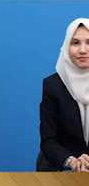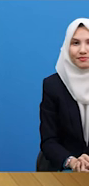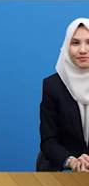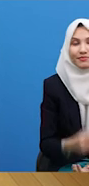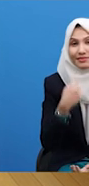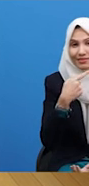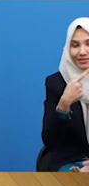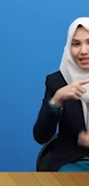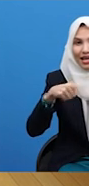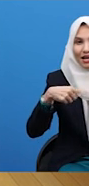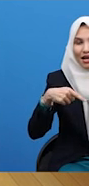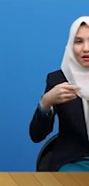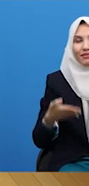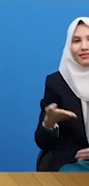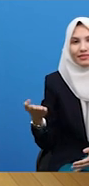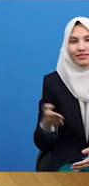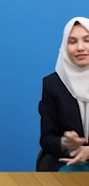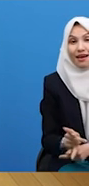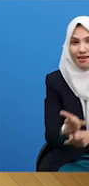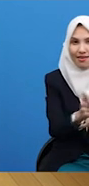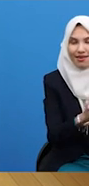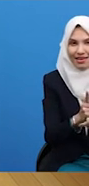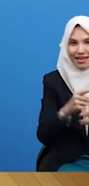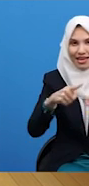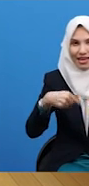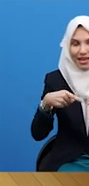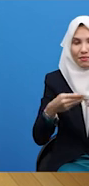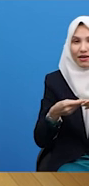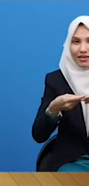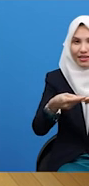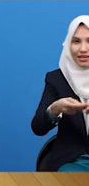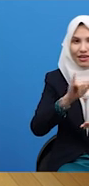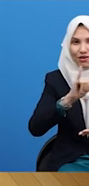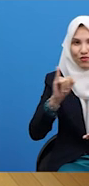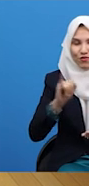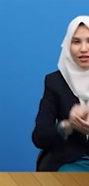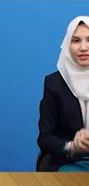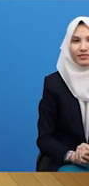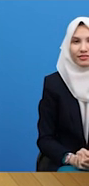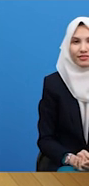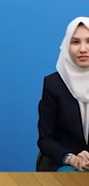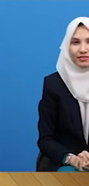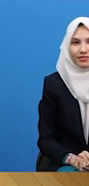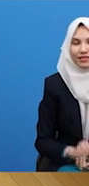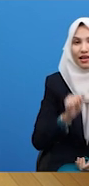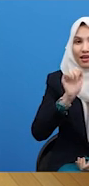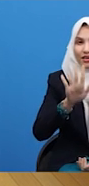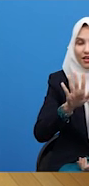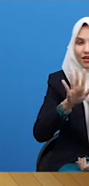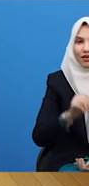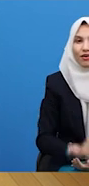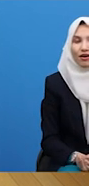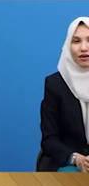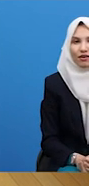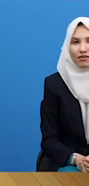To say about things that you care about by giving and justifying your